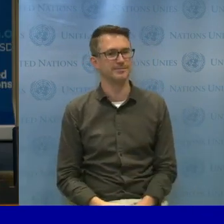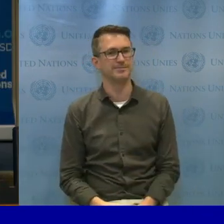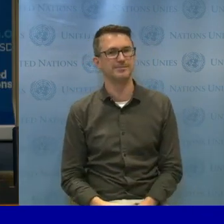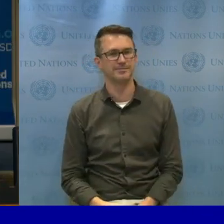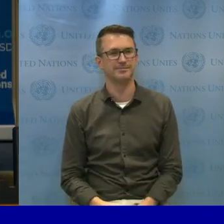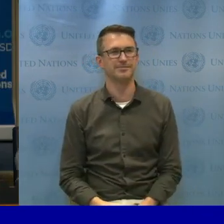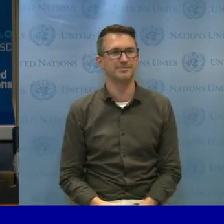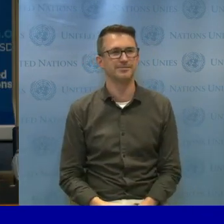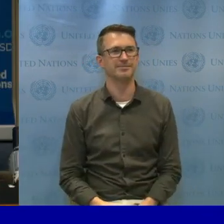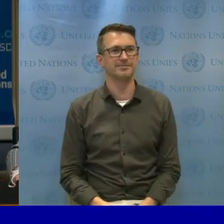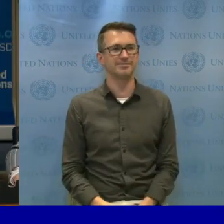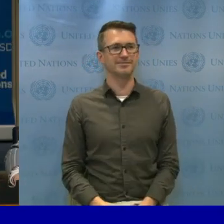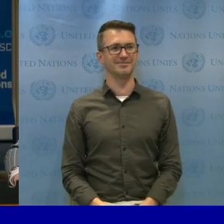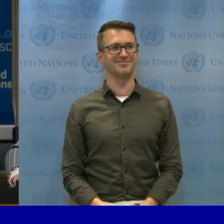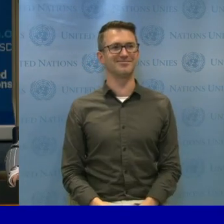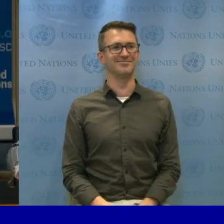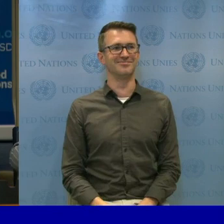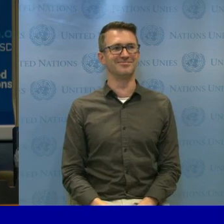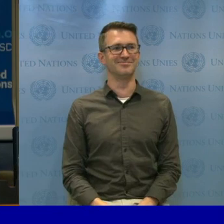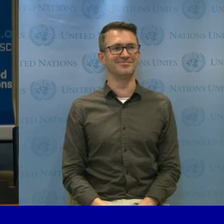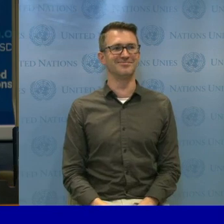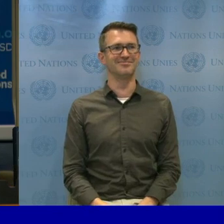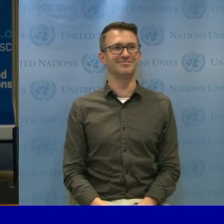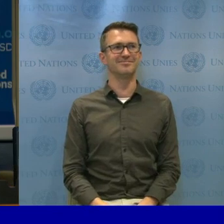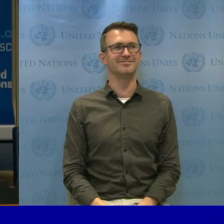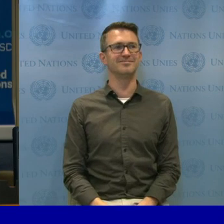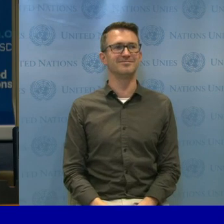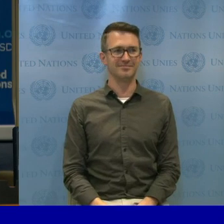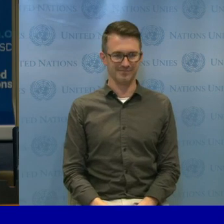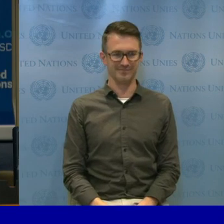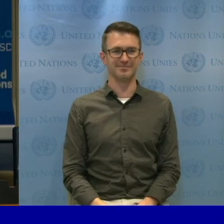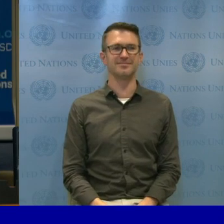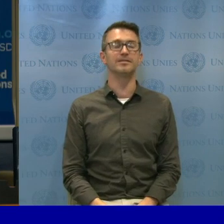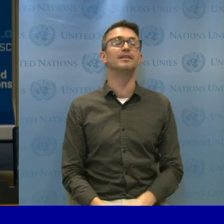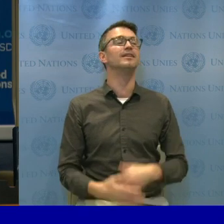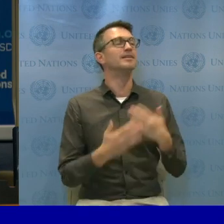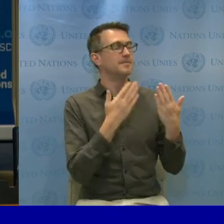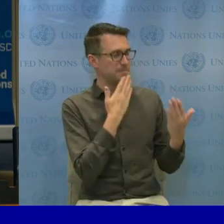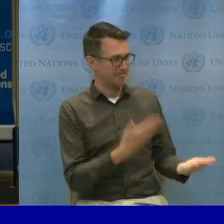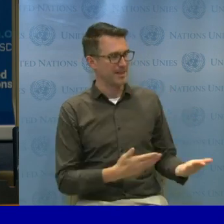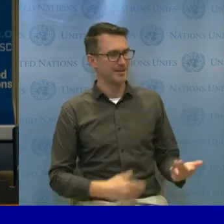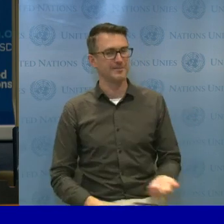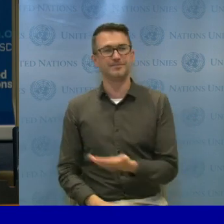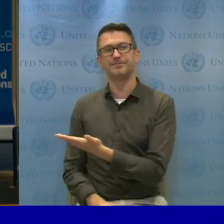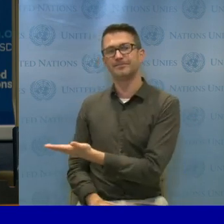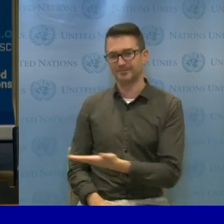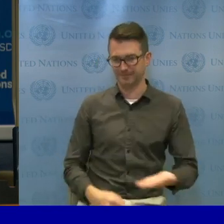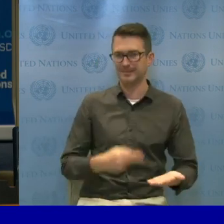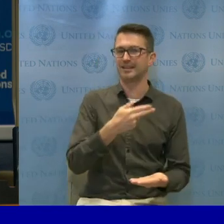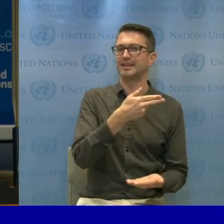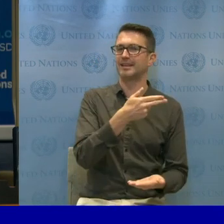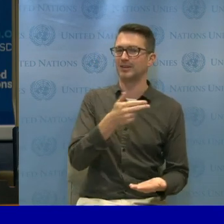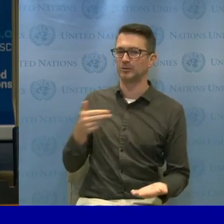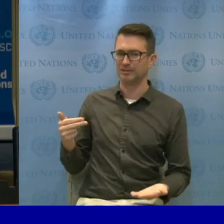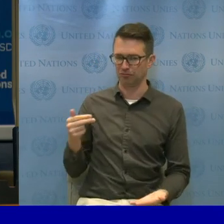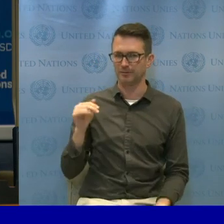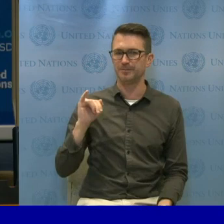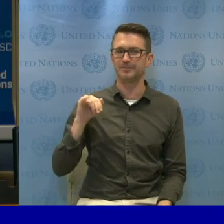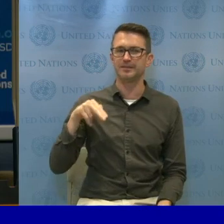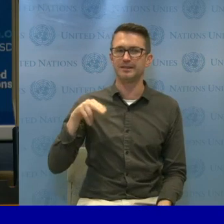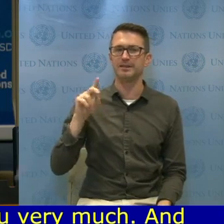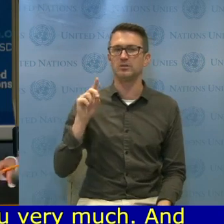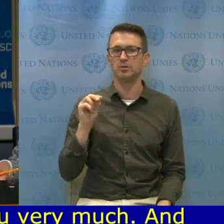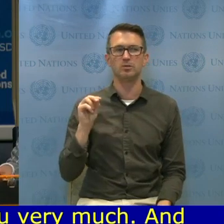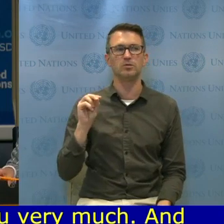Thank you very much, and I'm giving the floor now to the representative of Indonesia, followed by the Leprosy